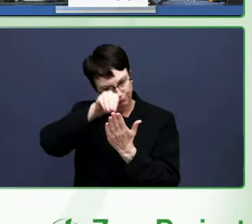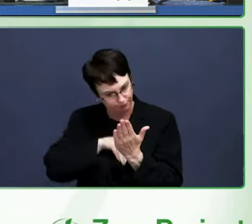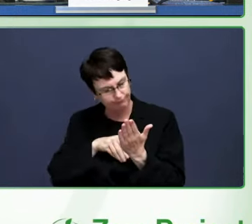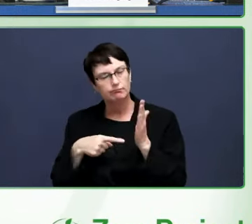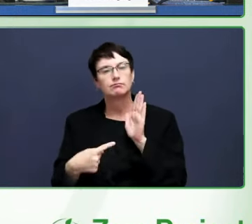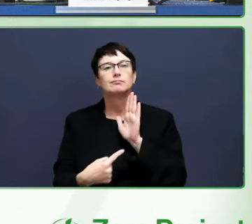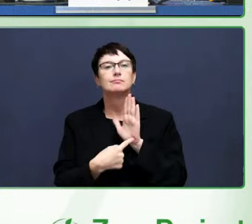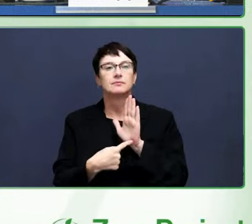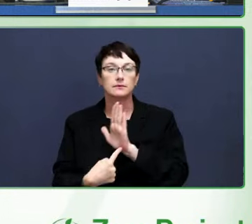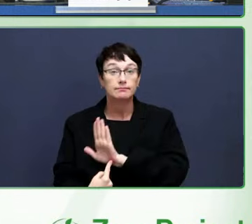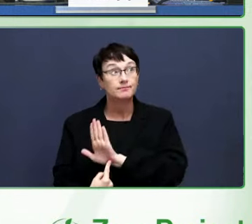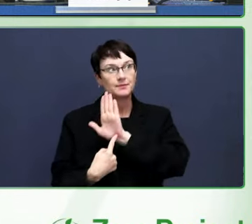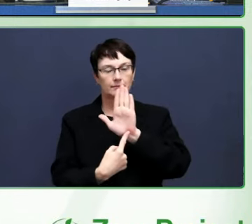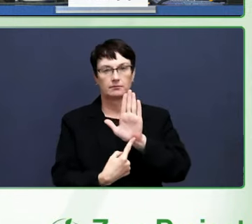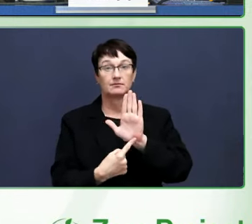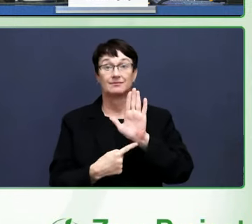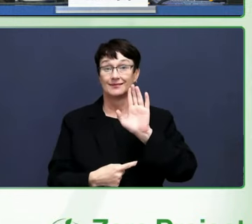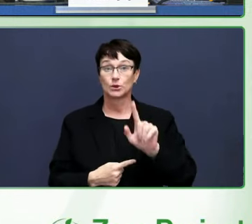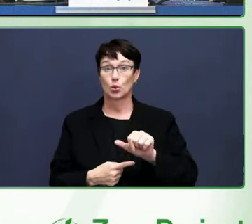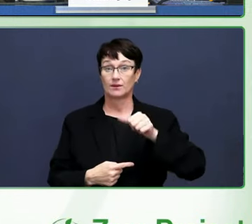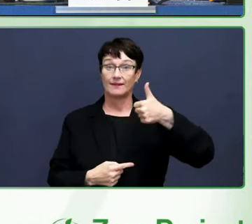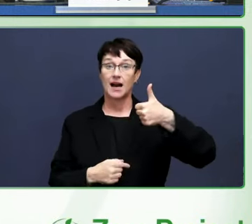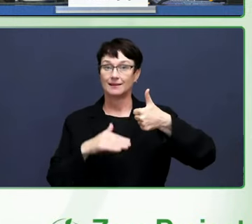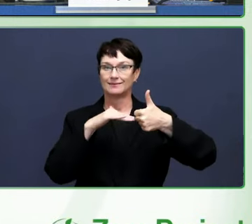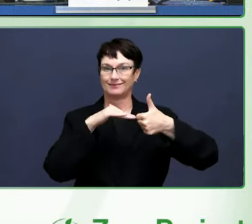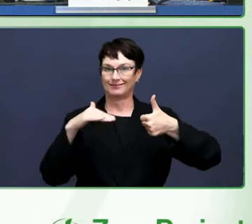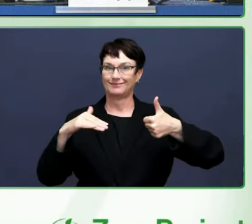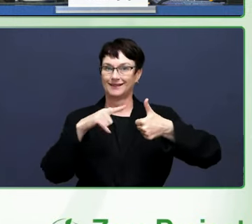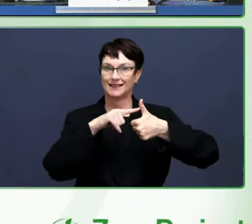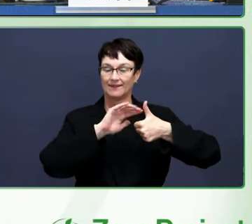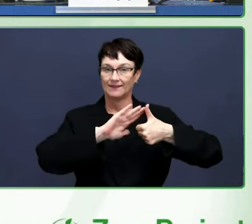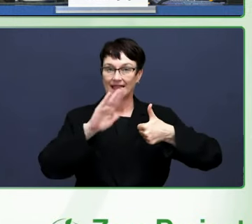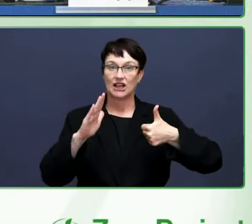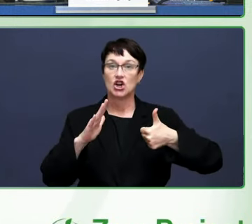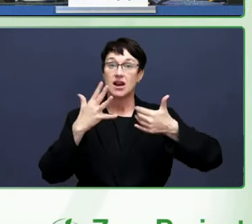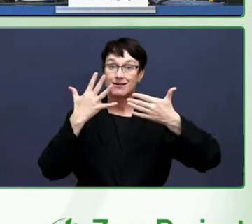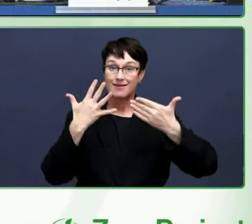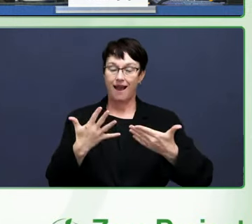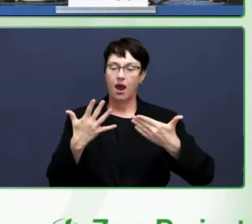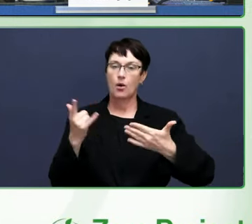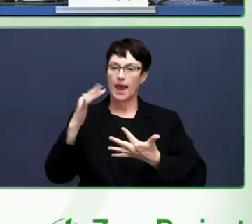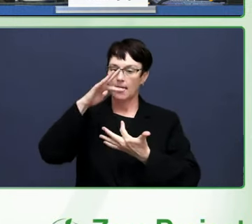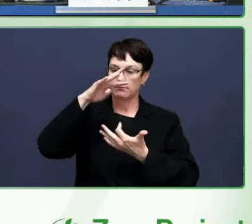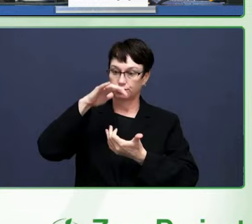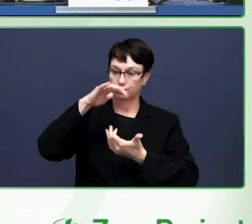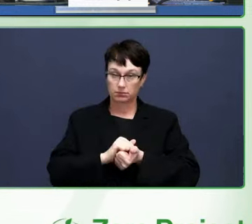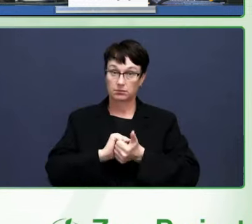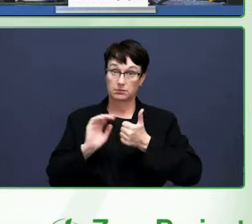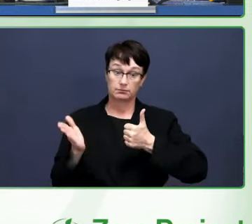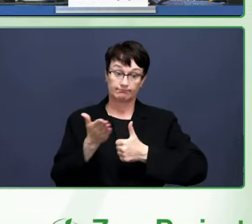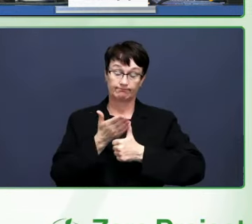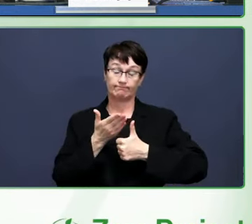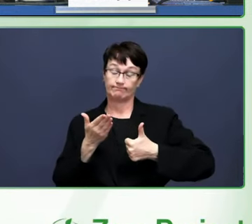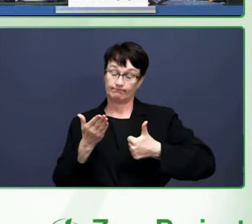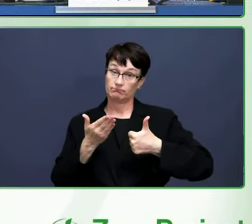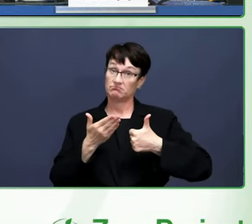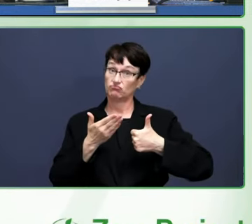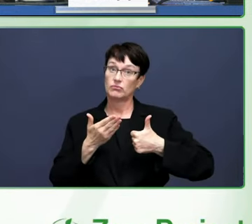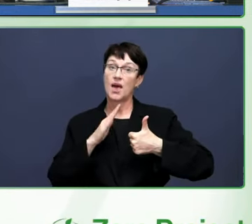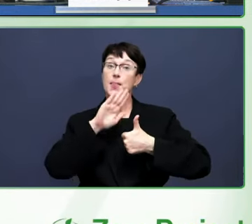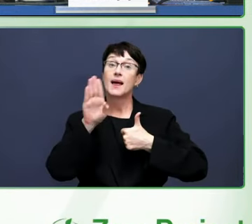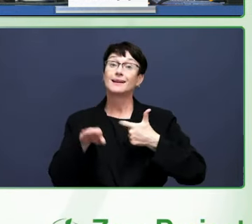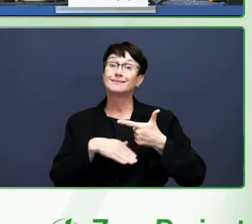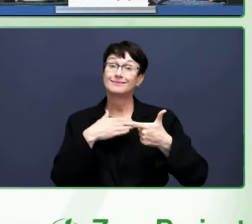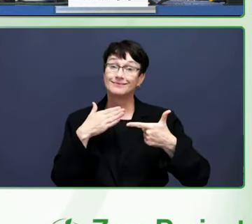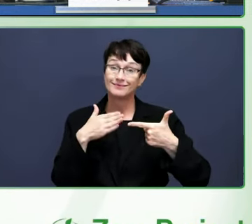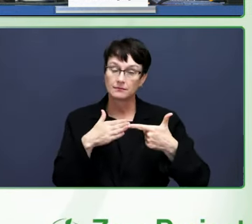who analyze the mapping and look into the needs in more depth. Then they make intersectional